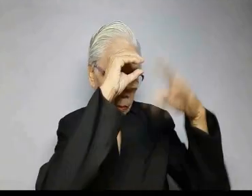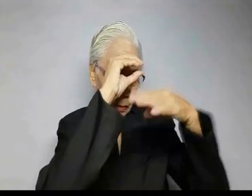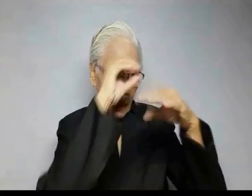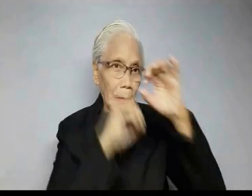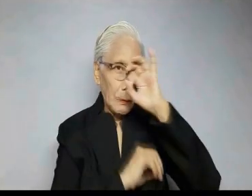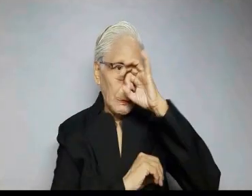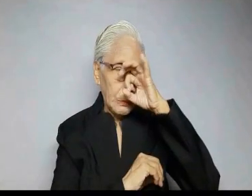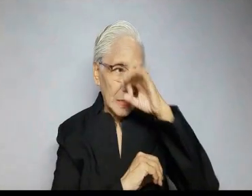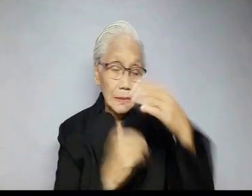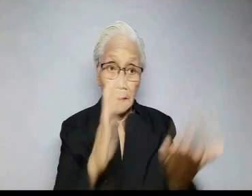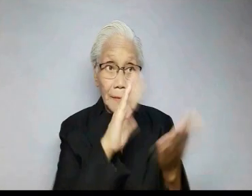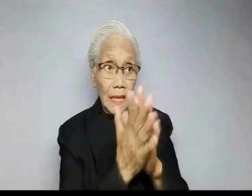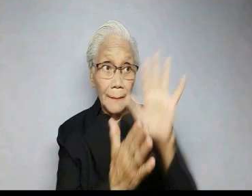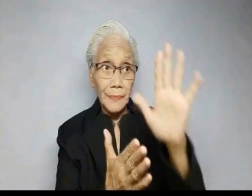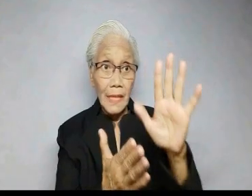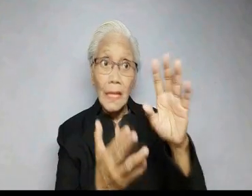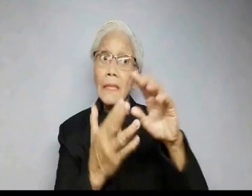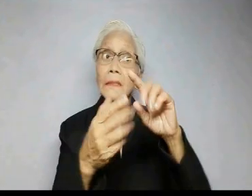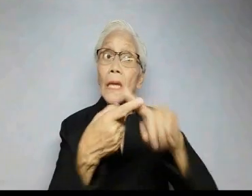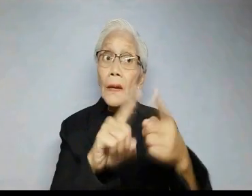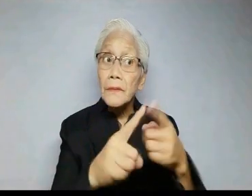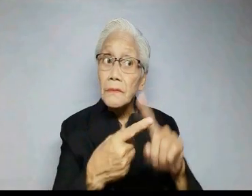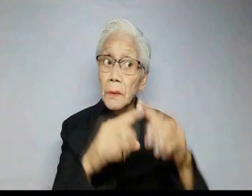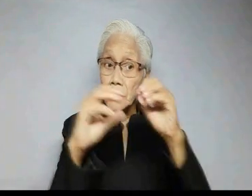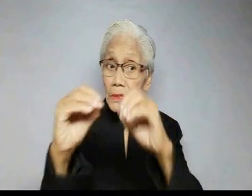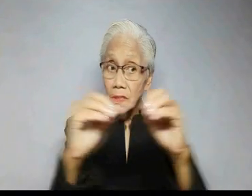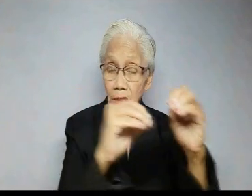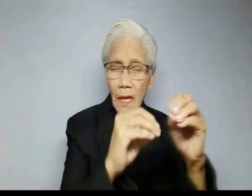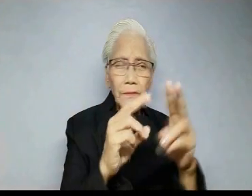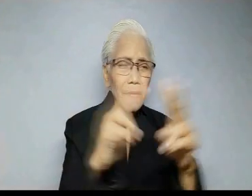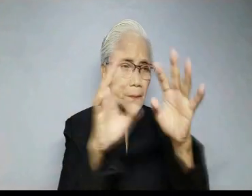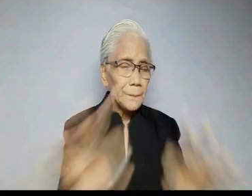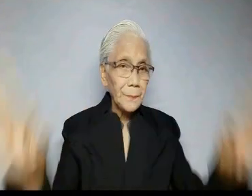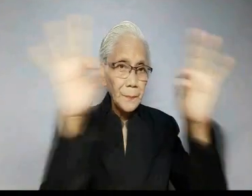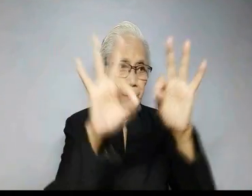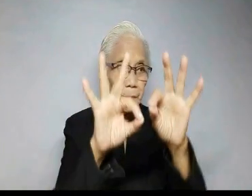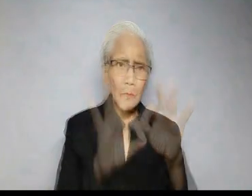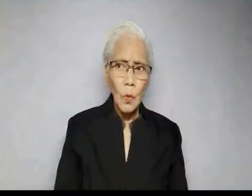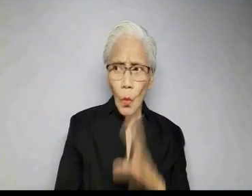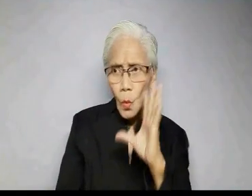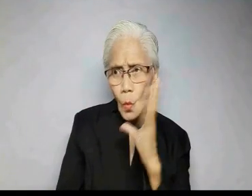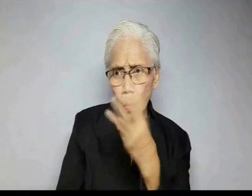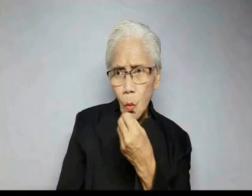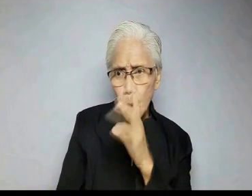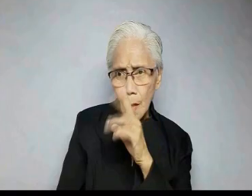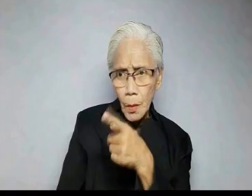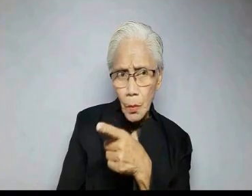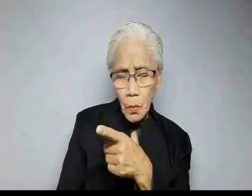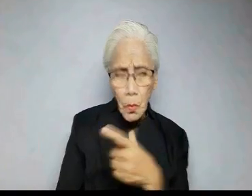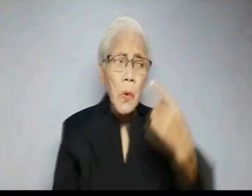friend, and who would teach him a very important secret for a lesson. Who are